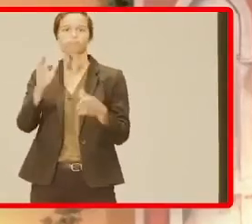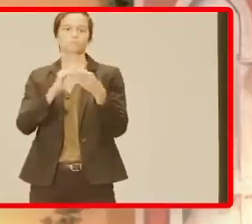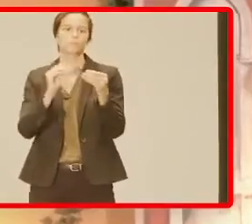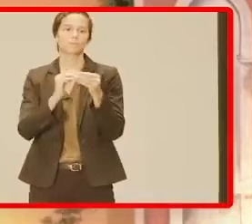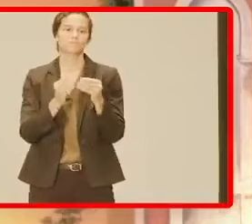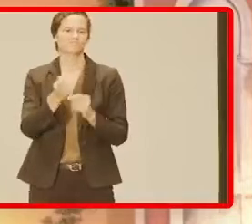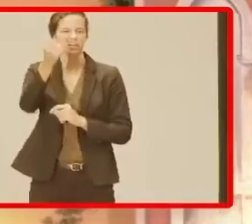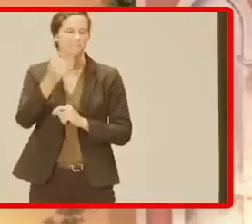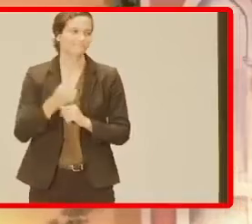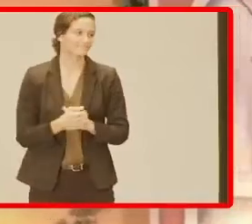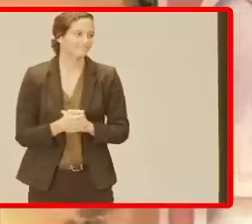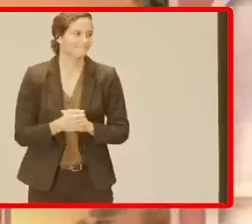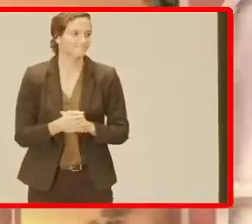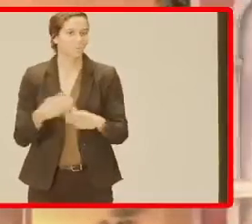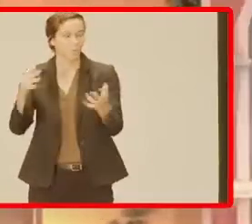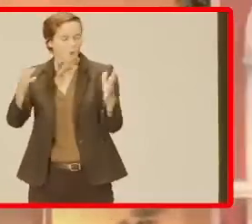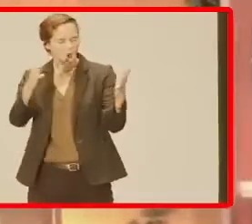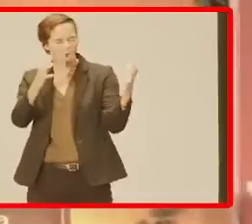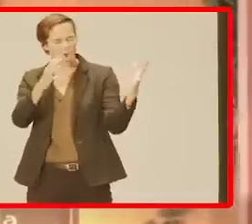Please.